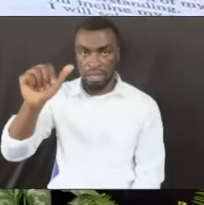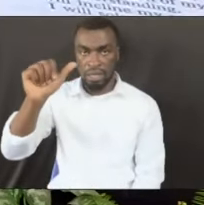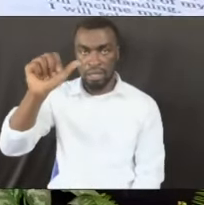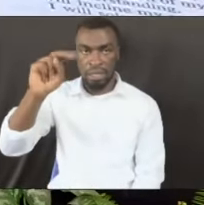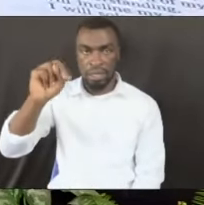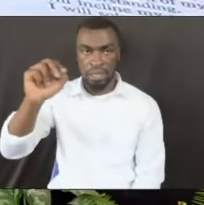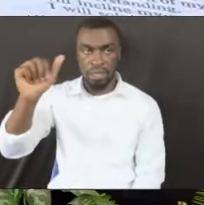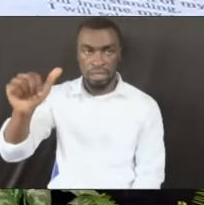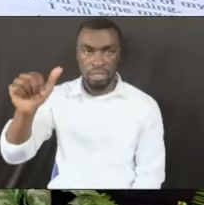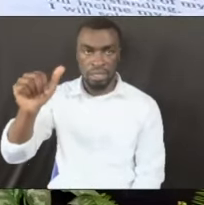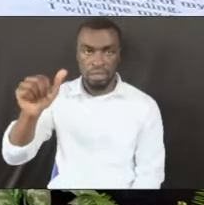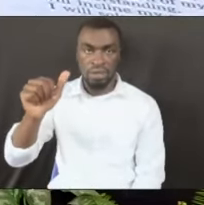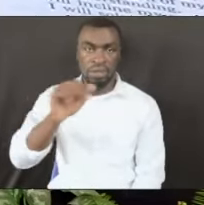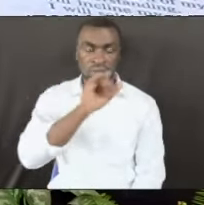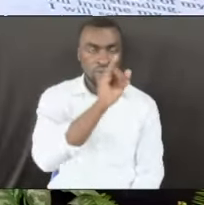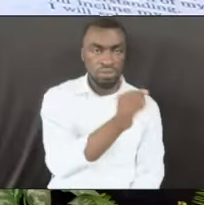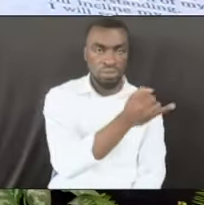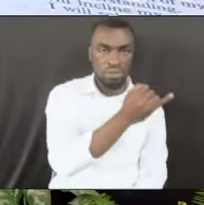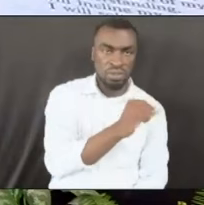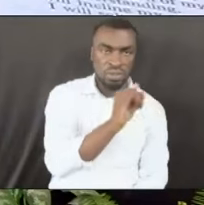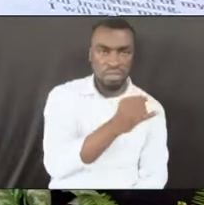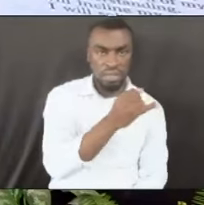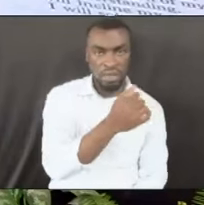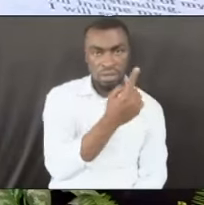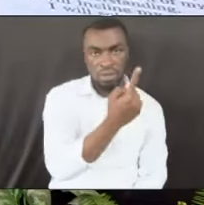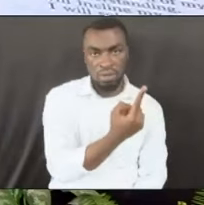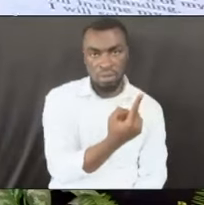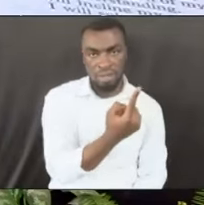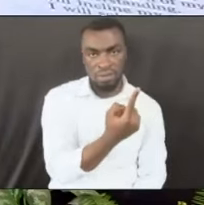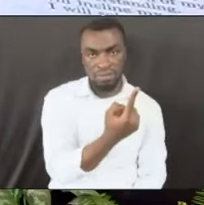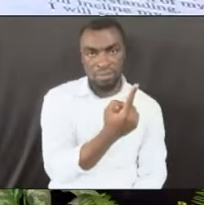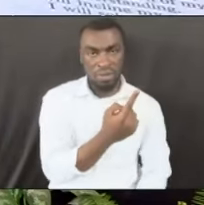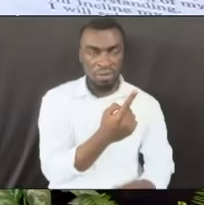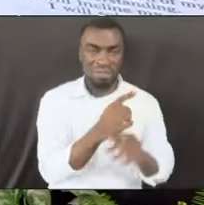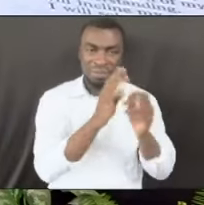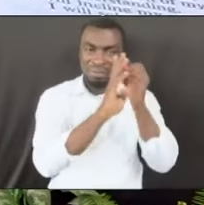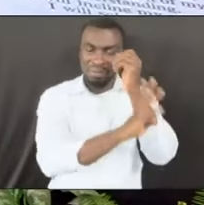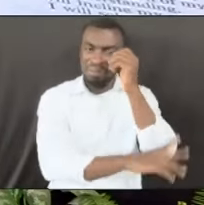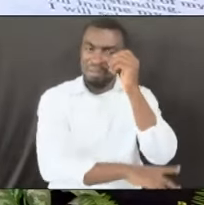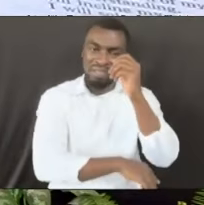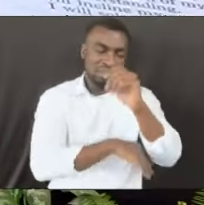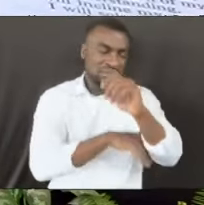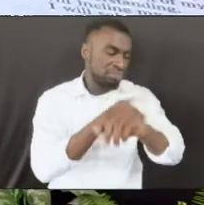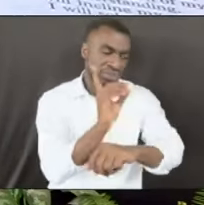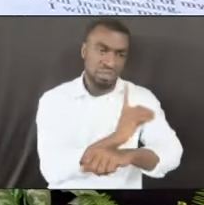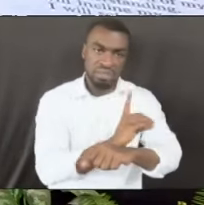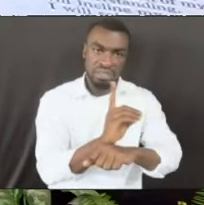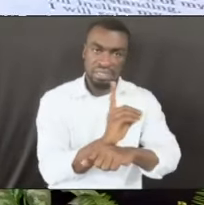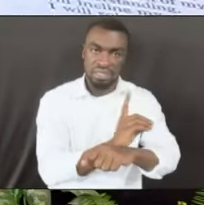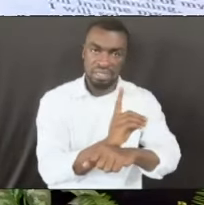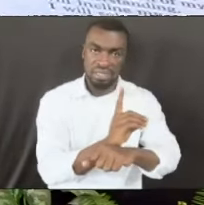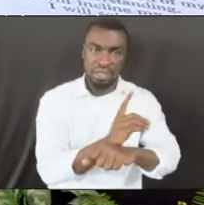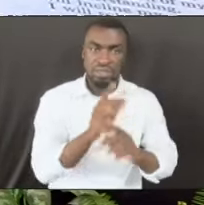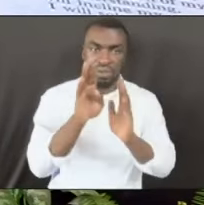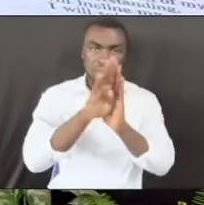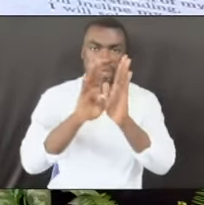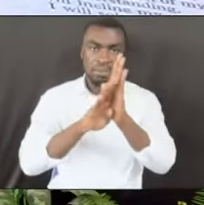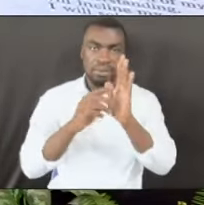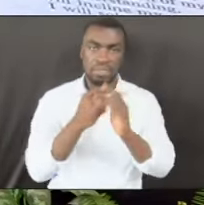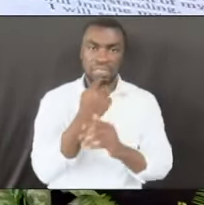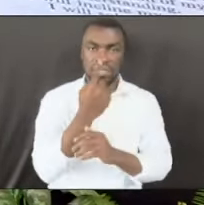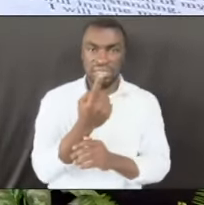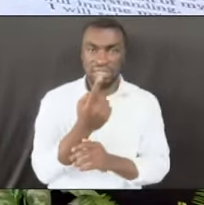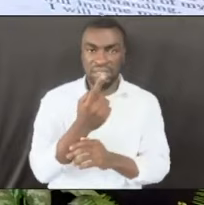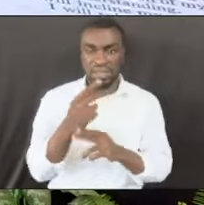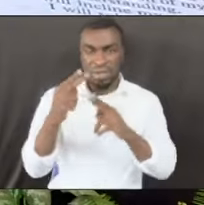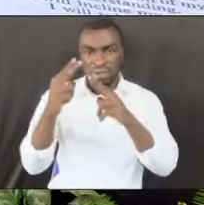So for Jonah, it was one of those unpleasant duties. So the Bible says, as soon as the